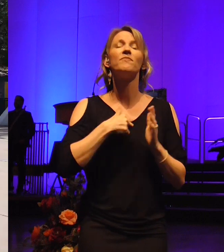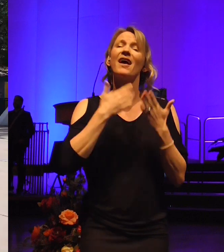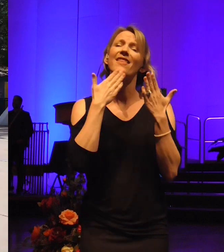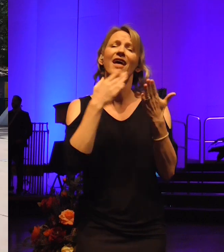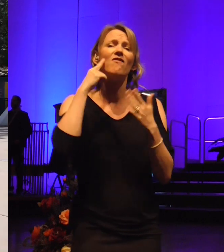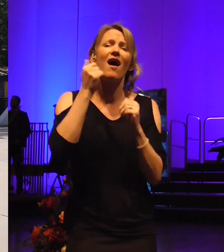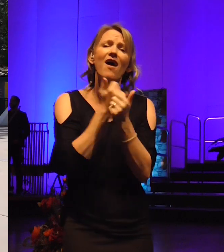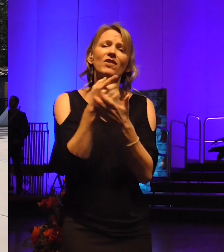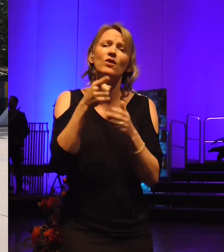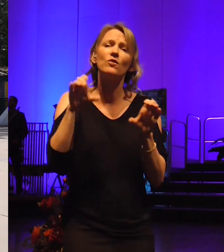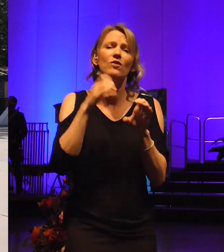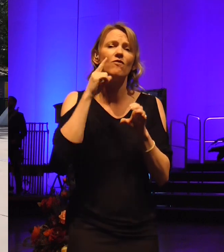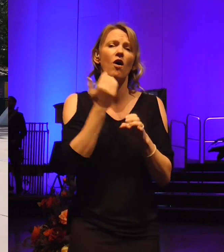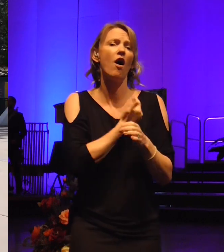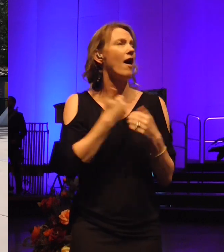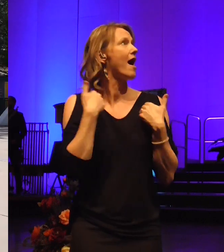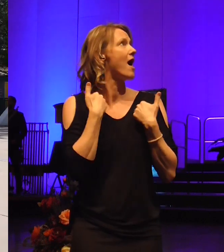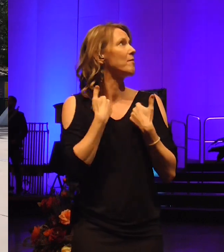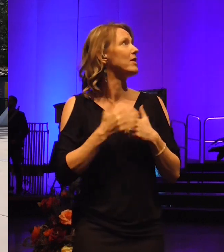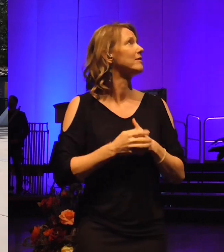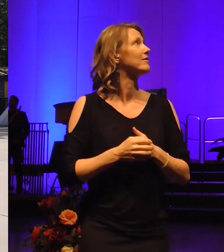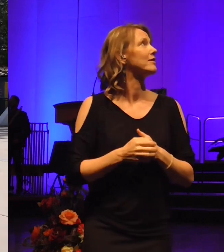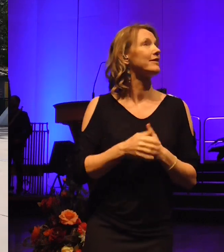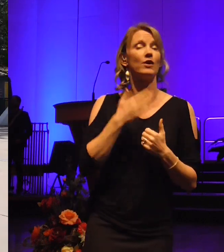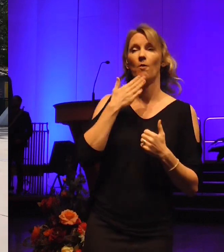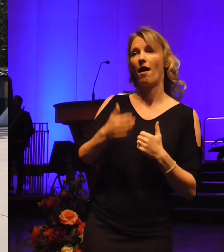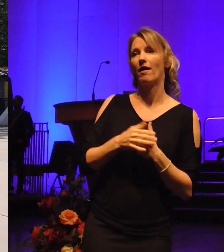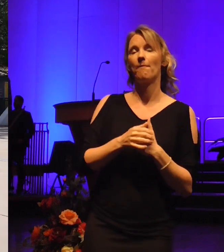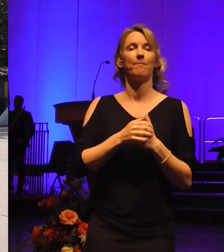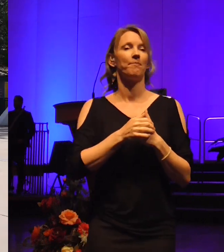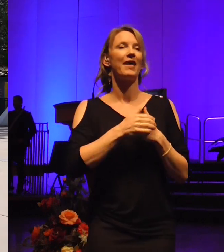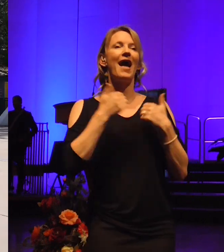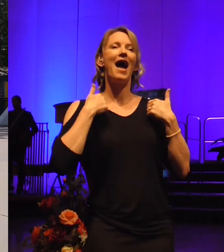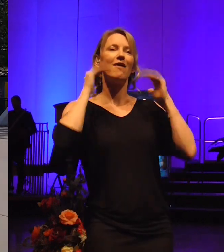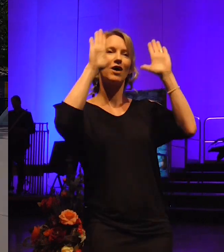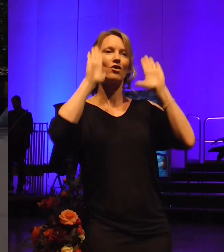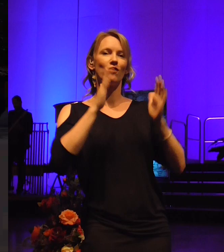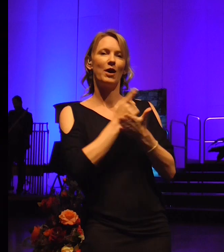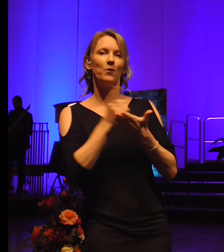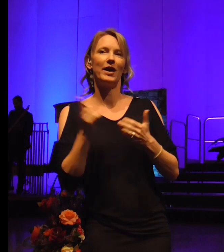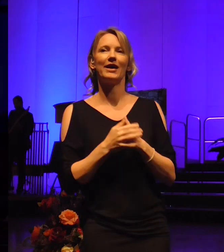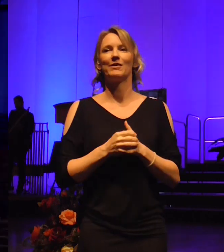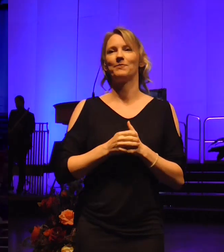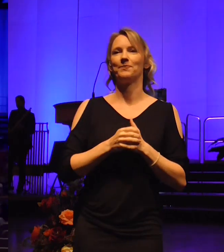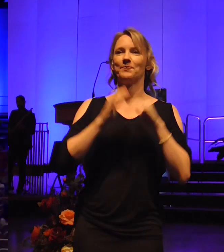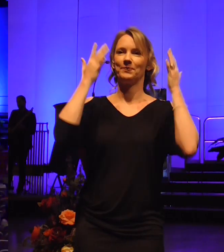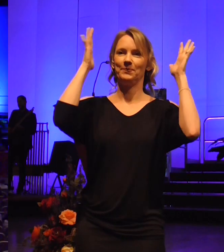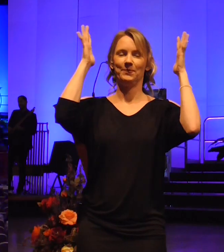And thank you for all you do for our animals, kid. You're welcome. Have a great week.